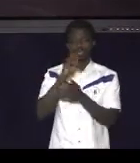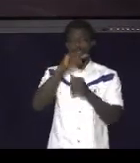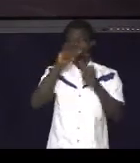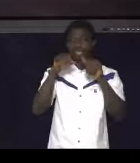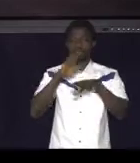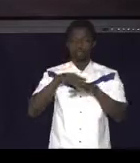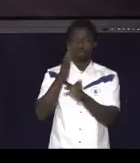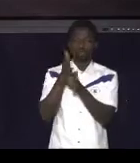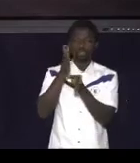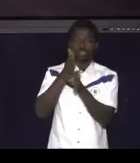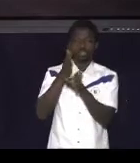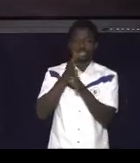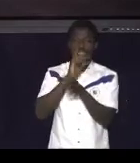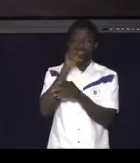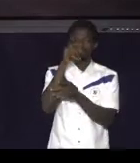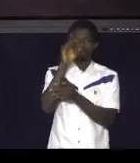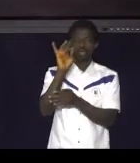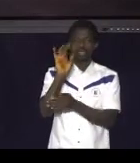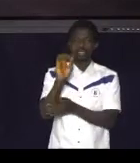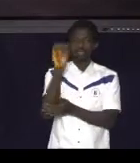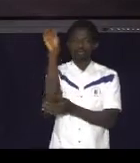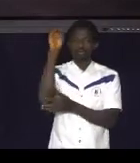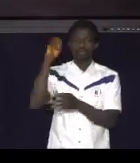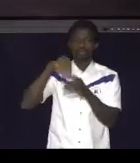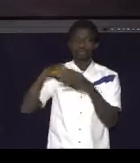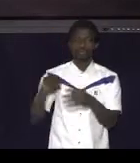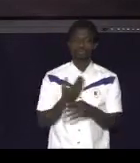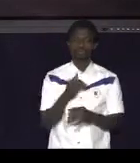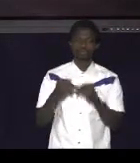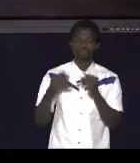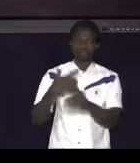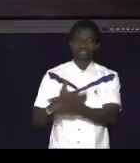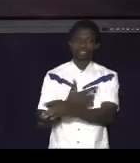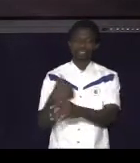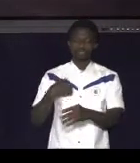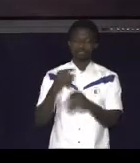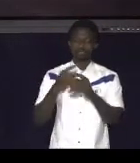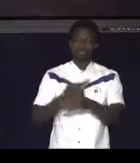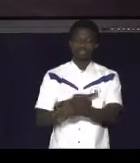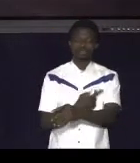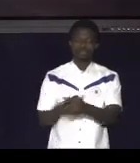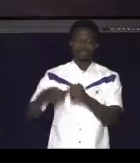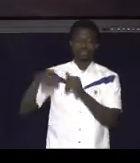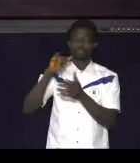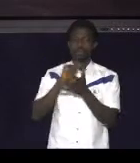straight line is 180 degrees, right? In our last lesson, we talked about that. That is